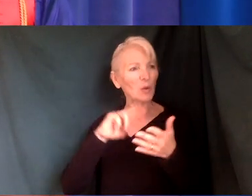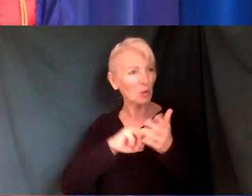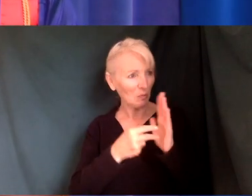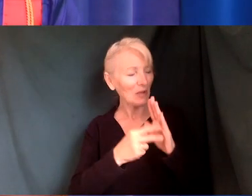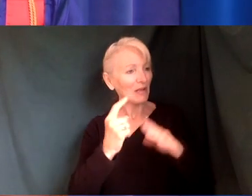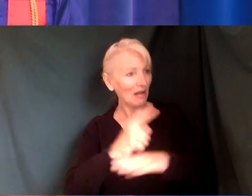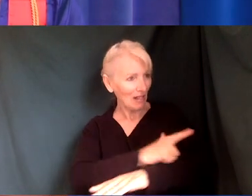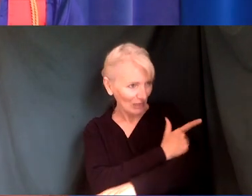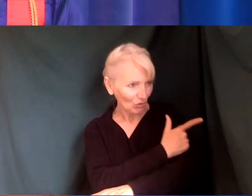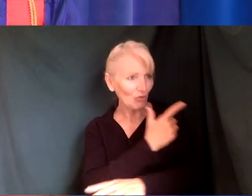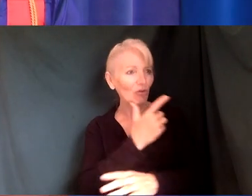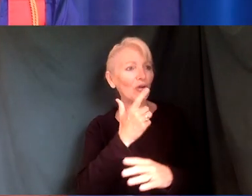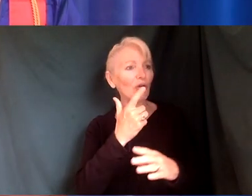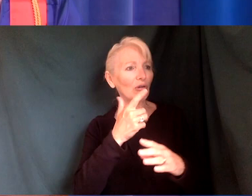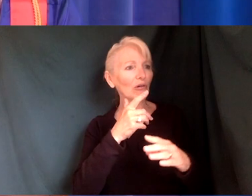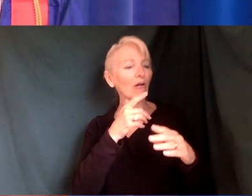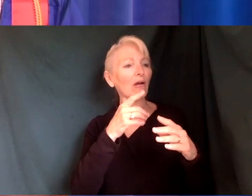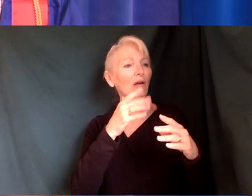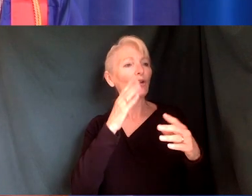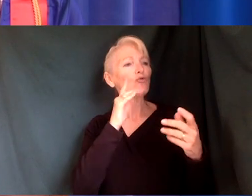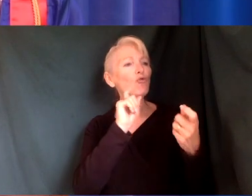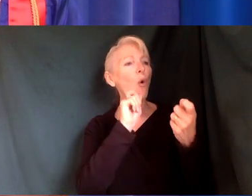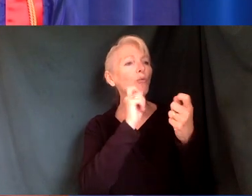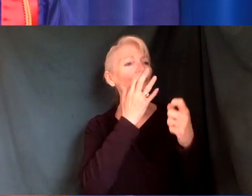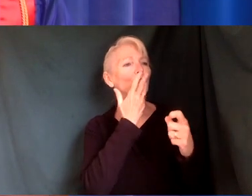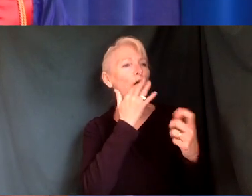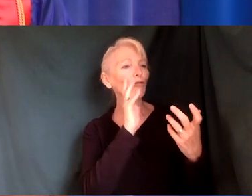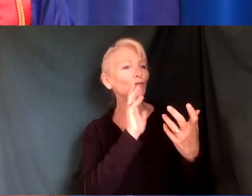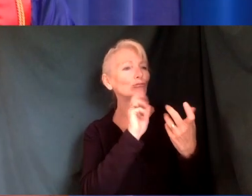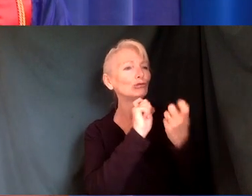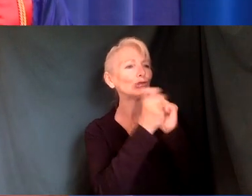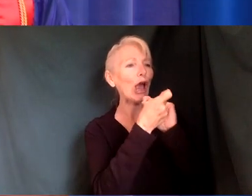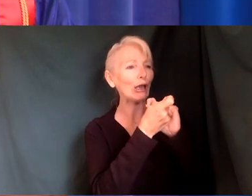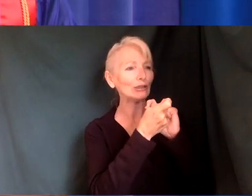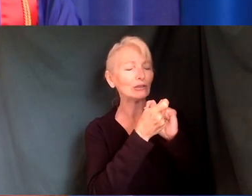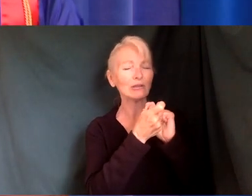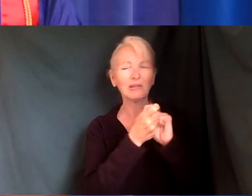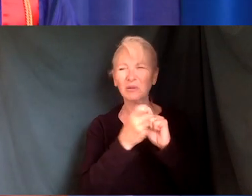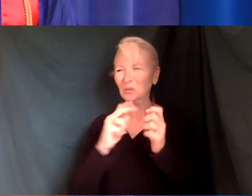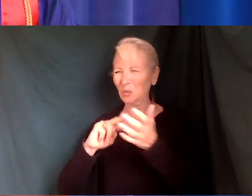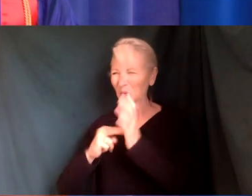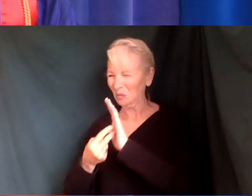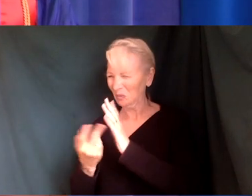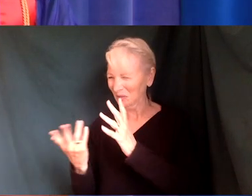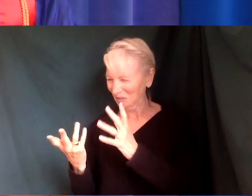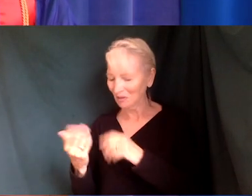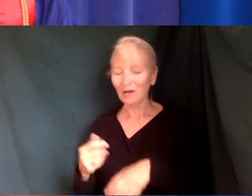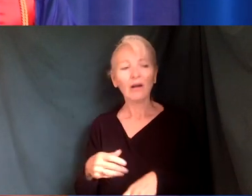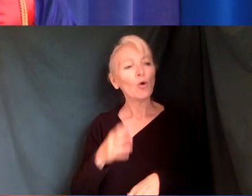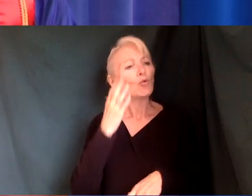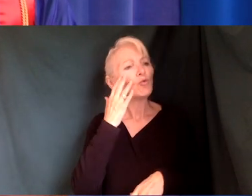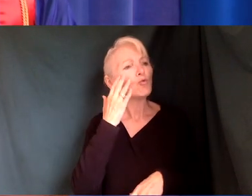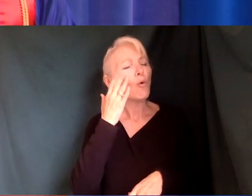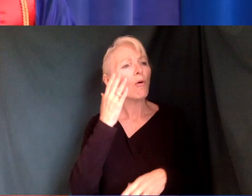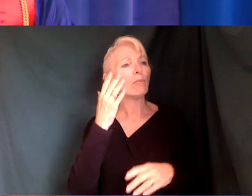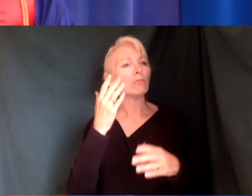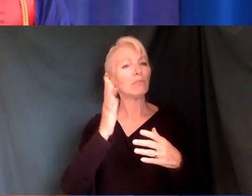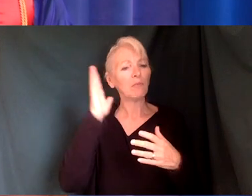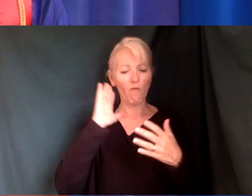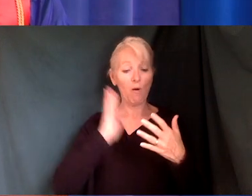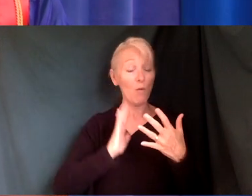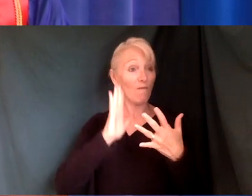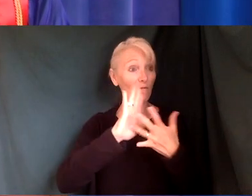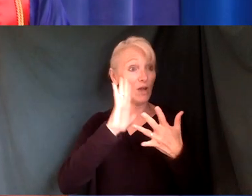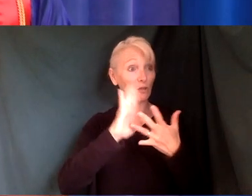environment. Okay, so what does that have to do with East? Well, when we both came to this school as freshmen, we did not have much of an identity. We had